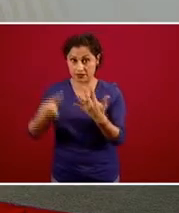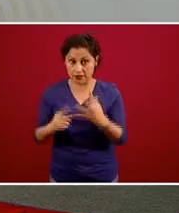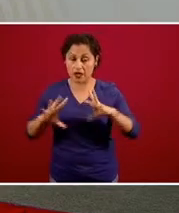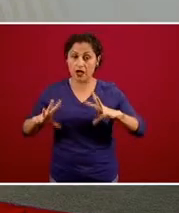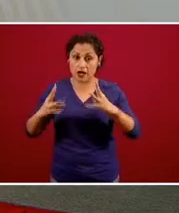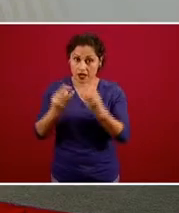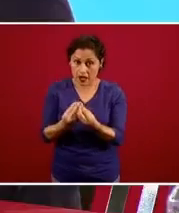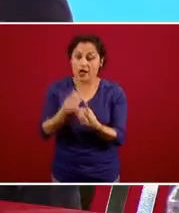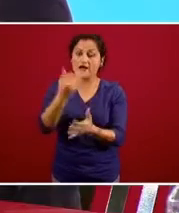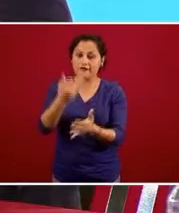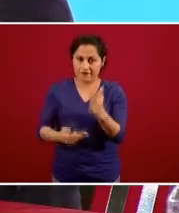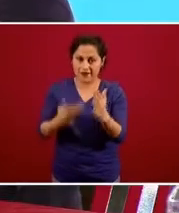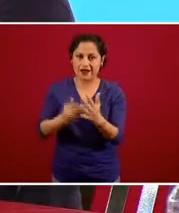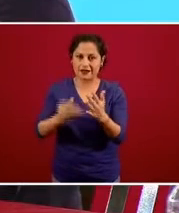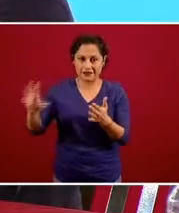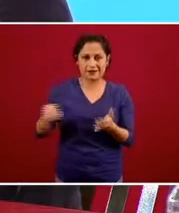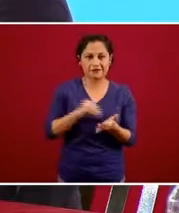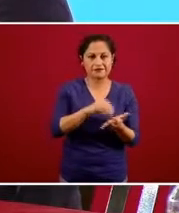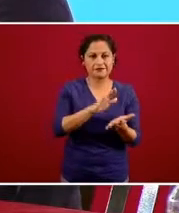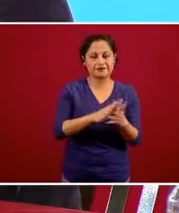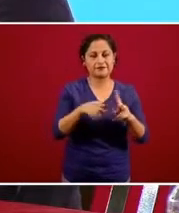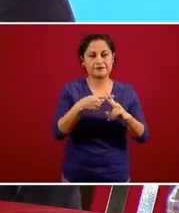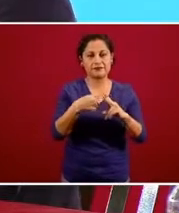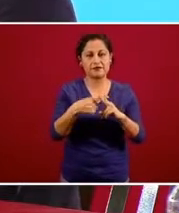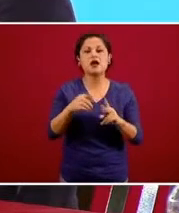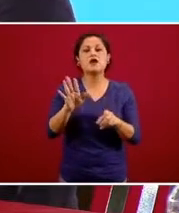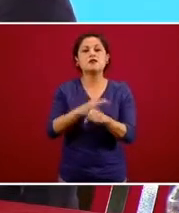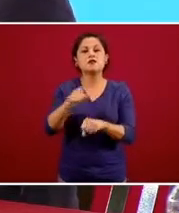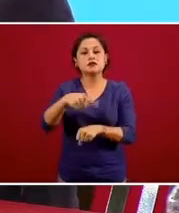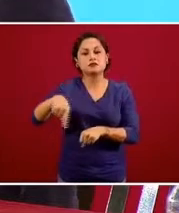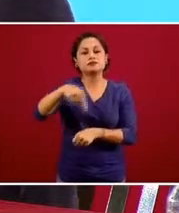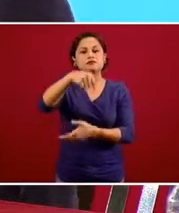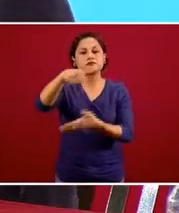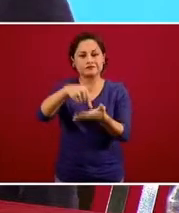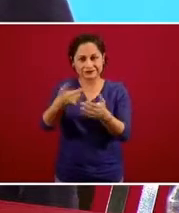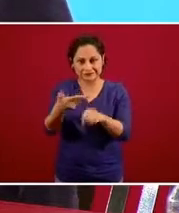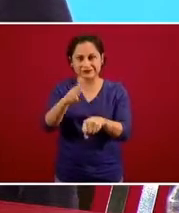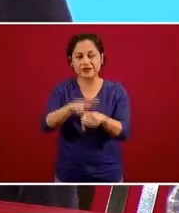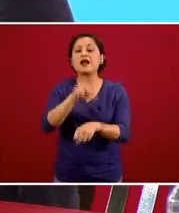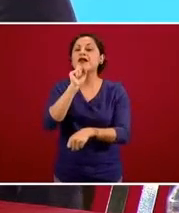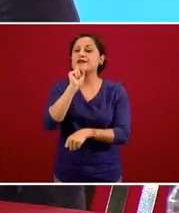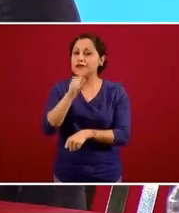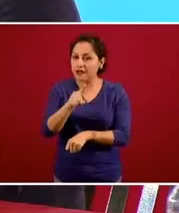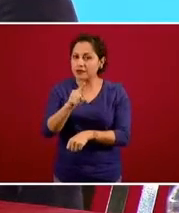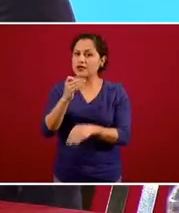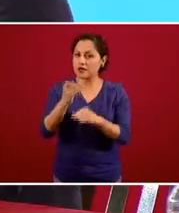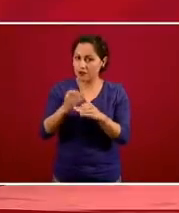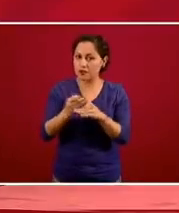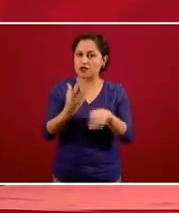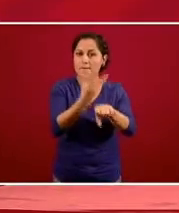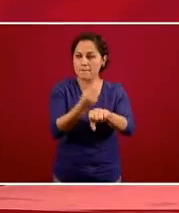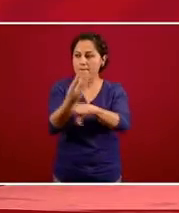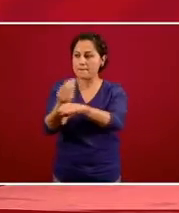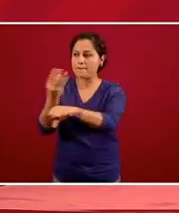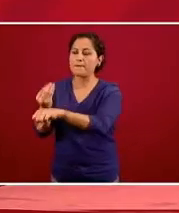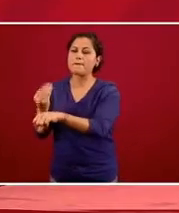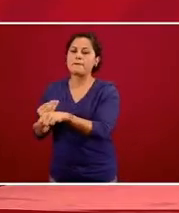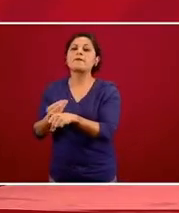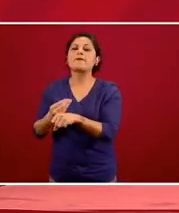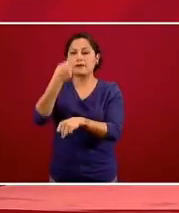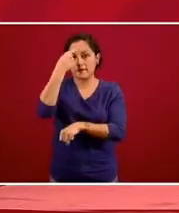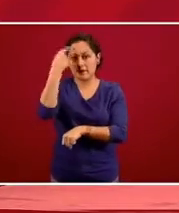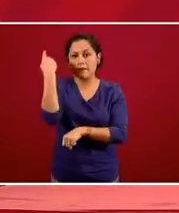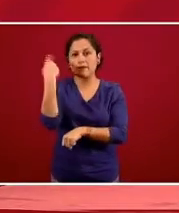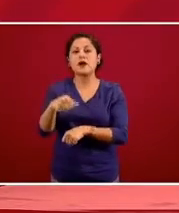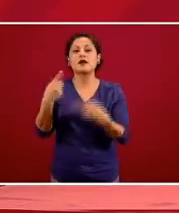sectors. They also have a number of available intensive care units, and they are already